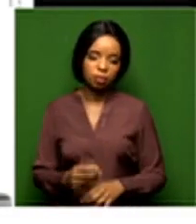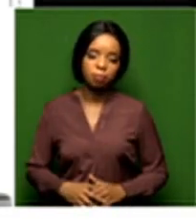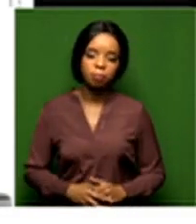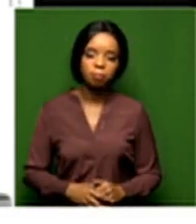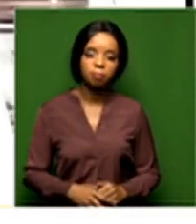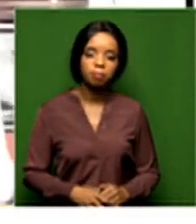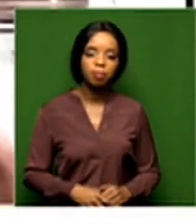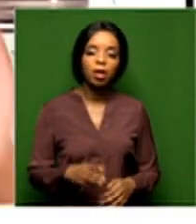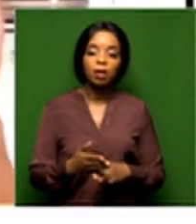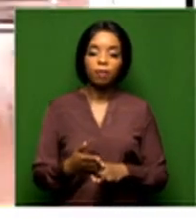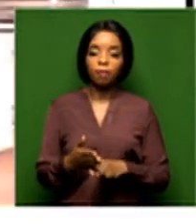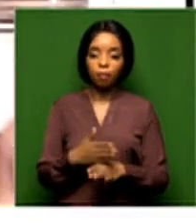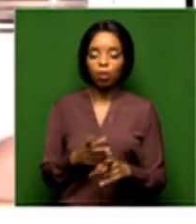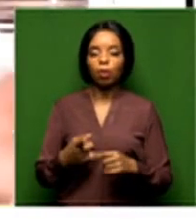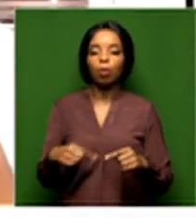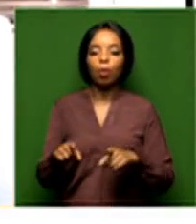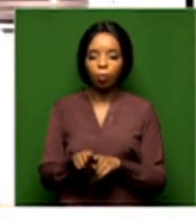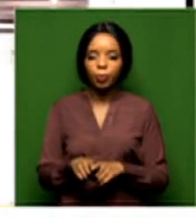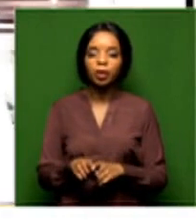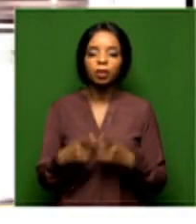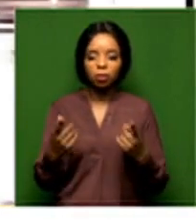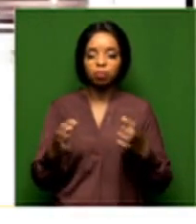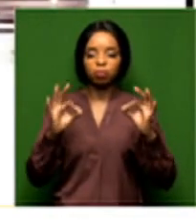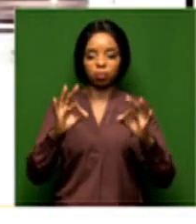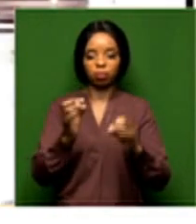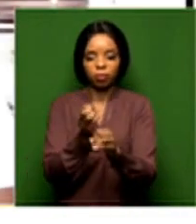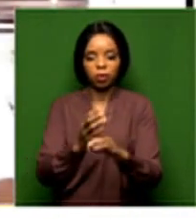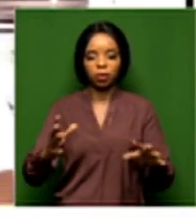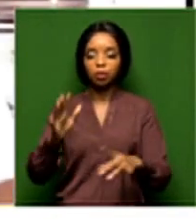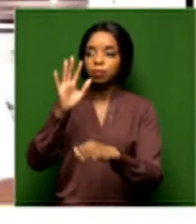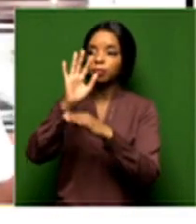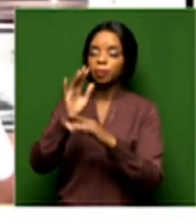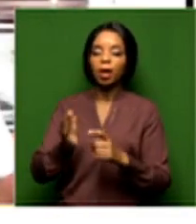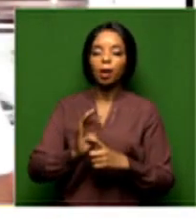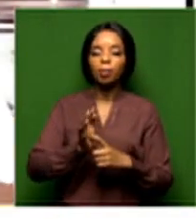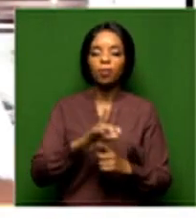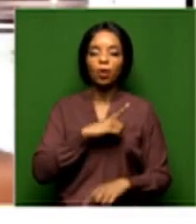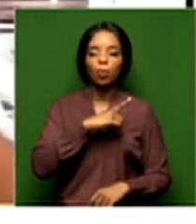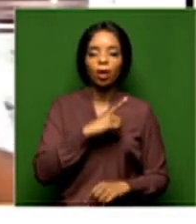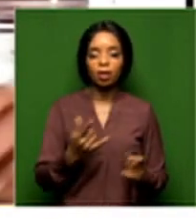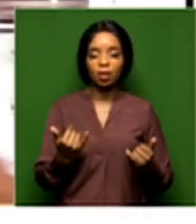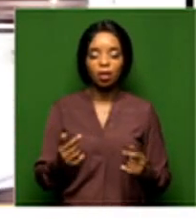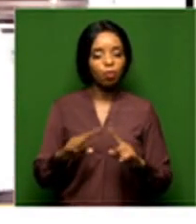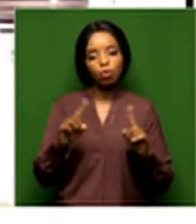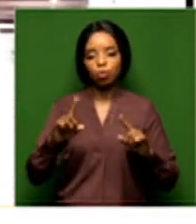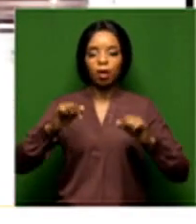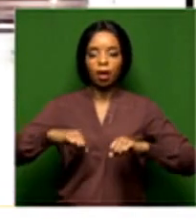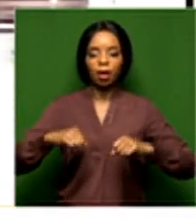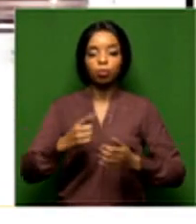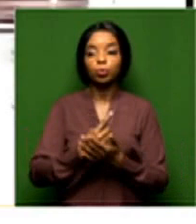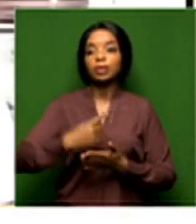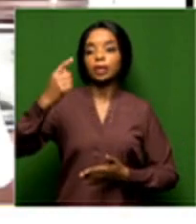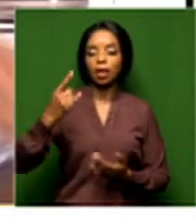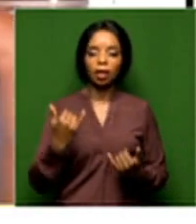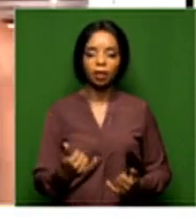space before we play them and just after we close off the movie, because currently we're not allowed to sell, you know.